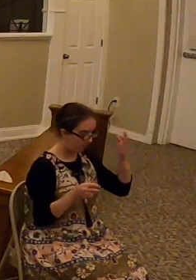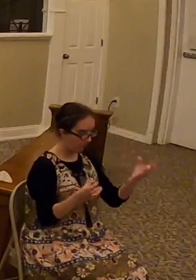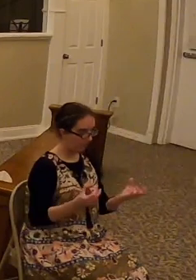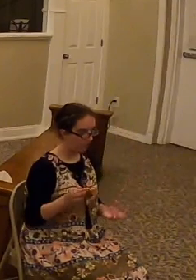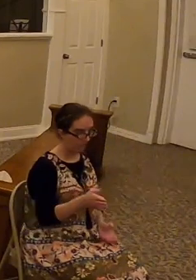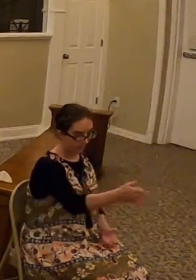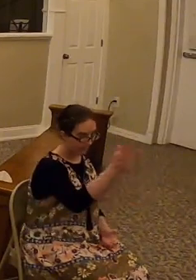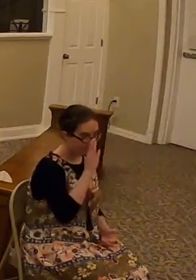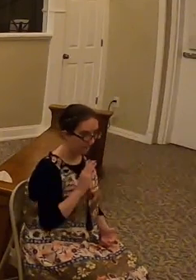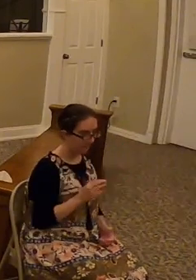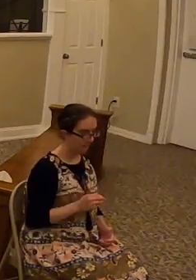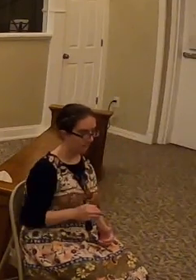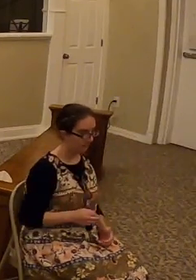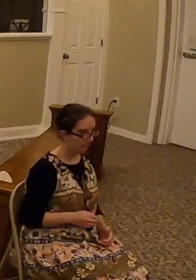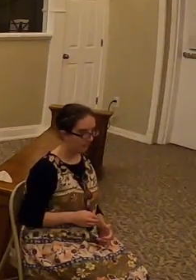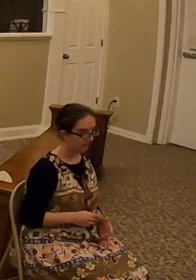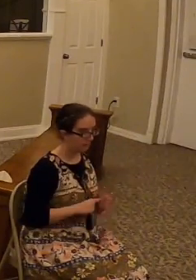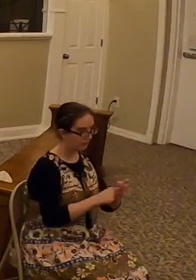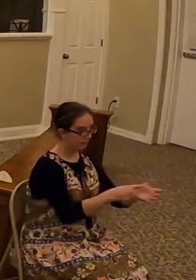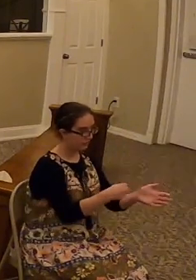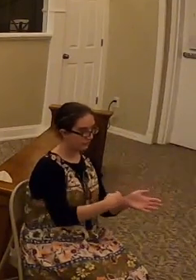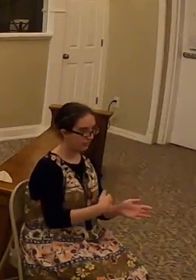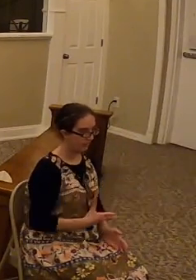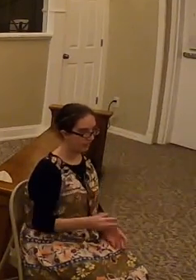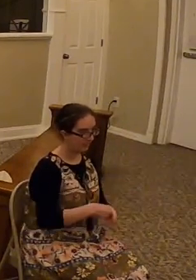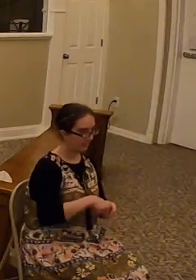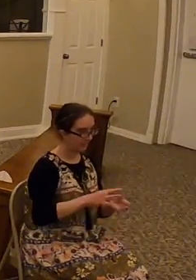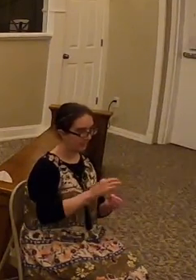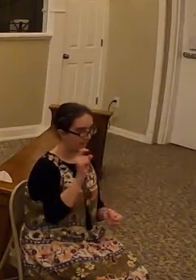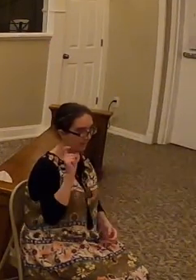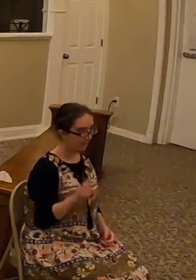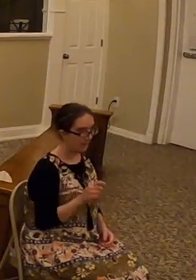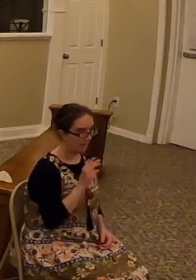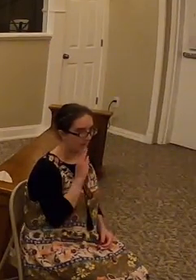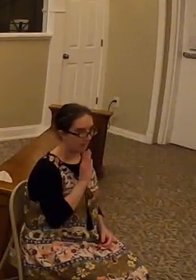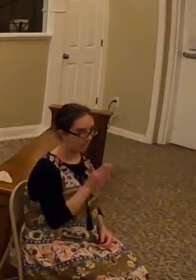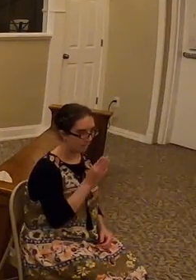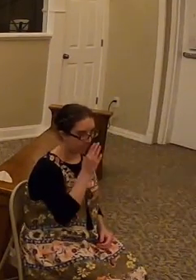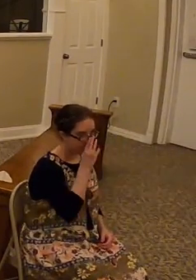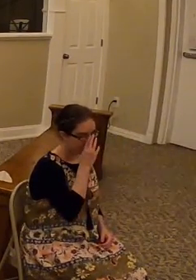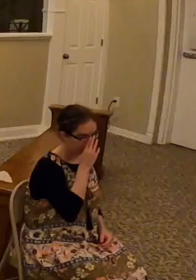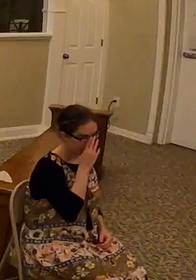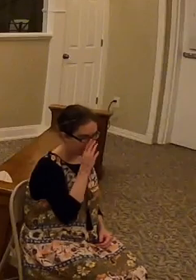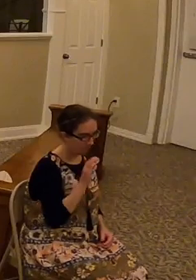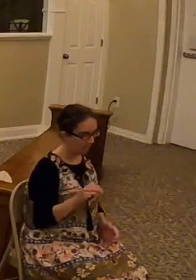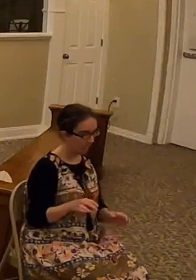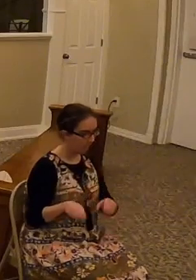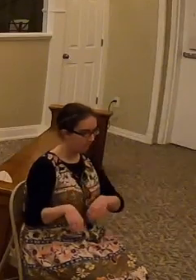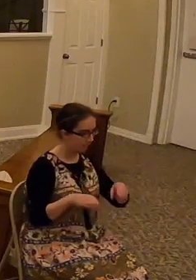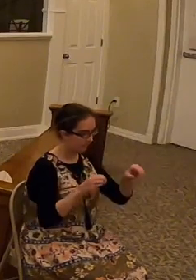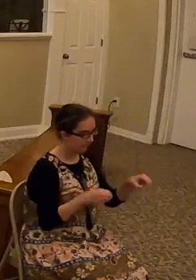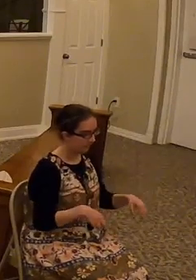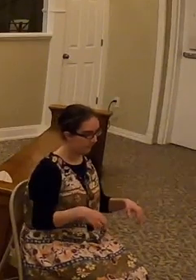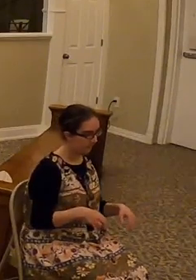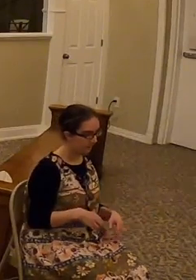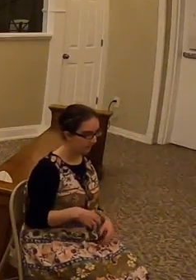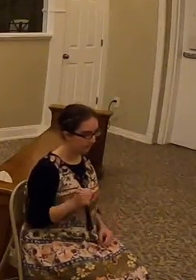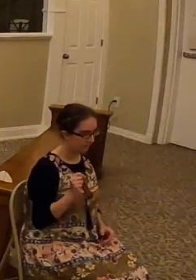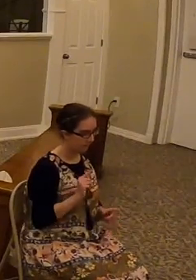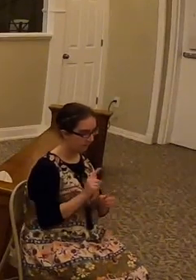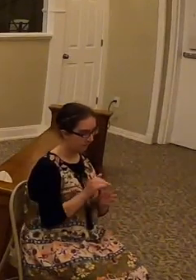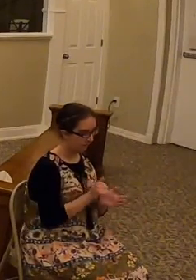will of God. He's exposing things in the spirit that need to be brought up. That's what he's doing. All right? And